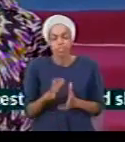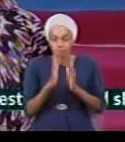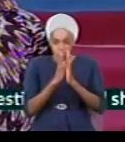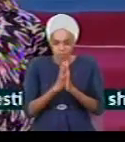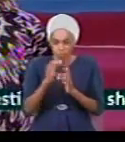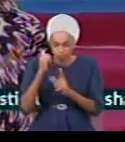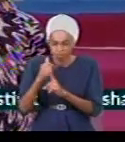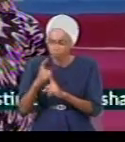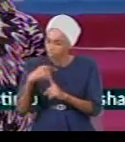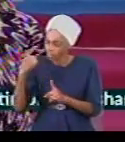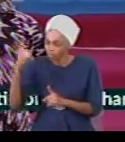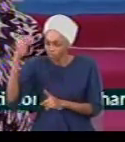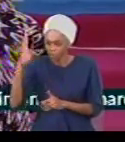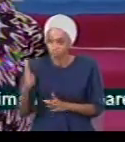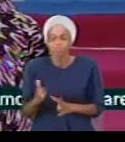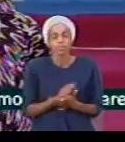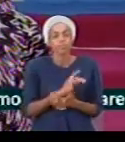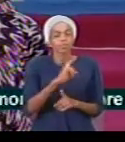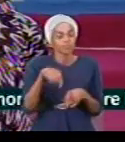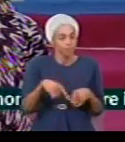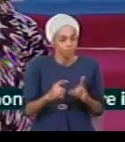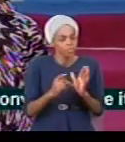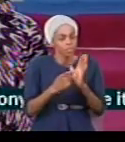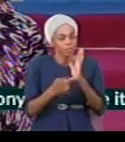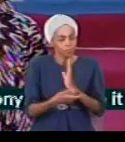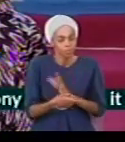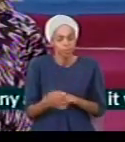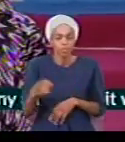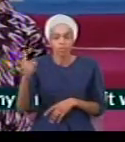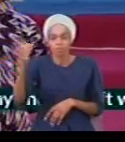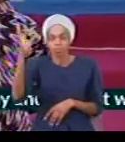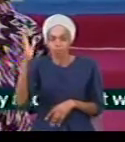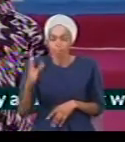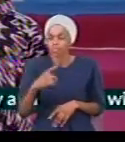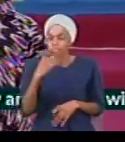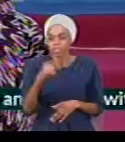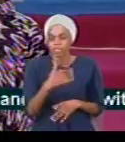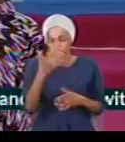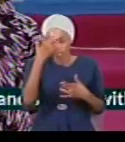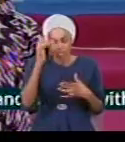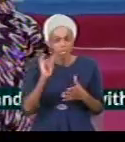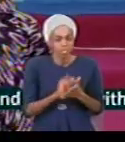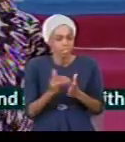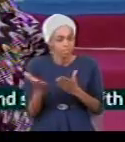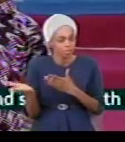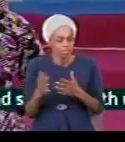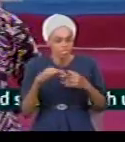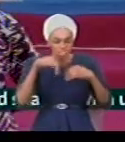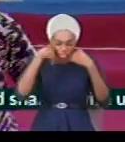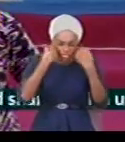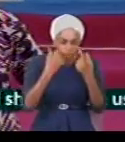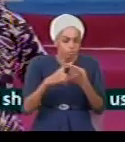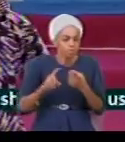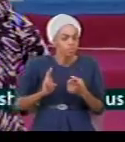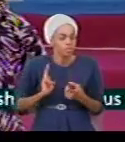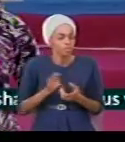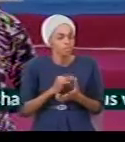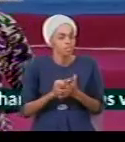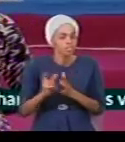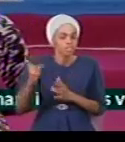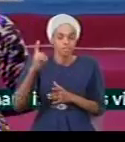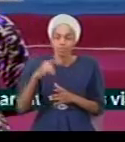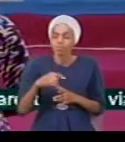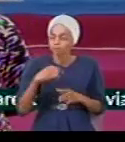reproach to us, that we should mention it, that it will disappear. Now I went to her where she said, I said, pray and touch